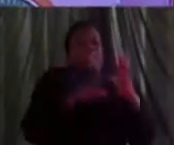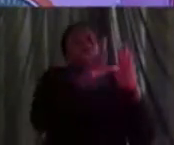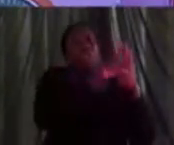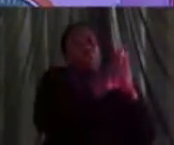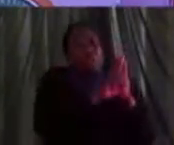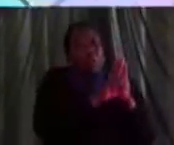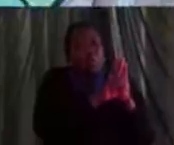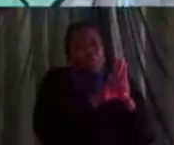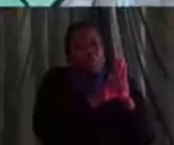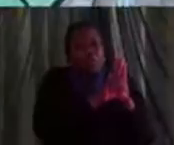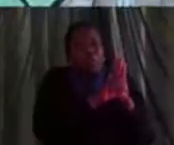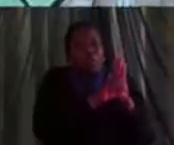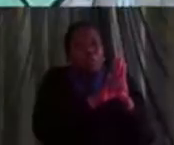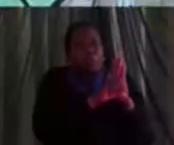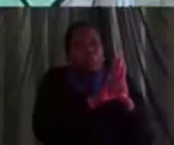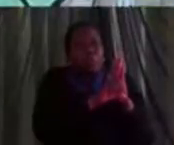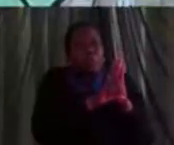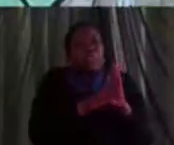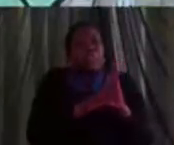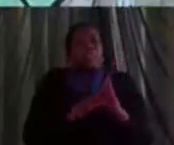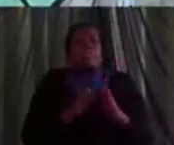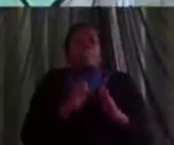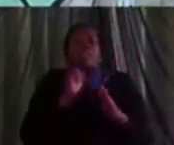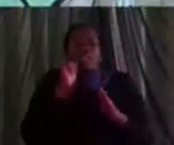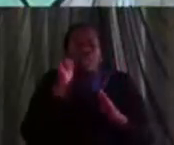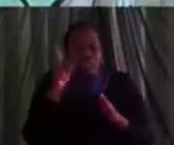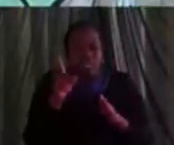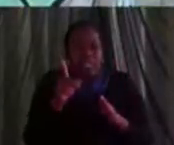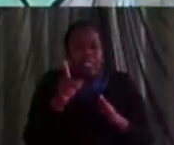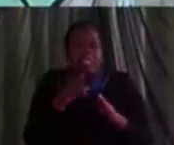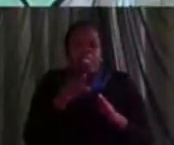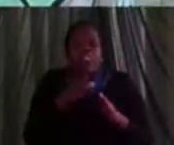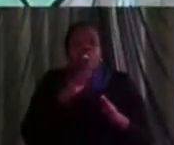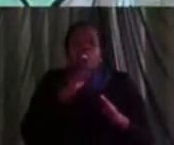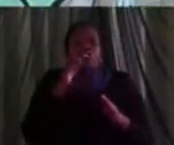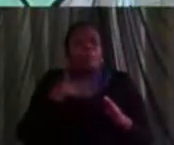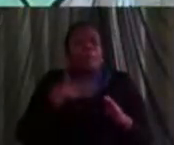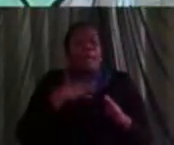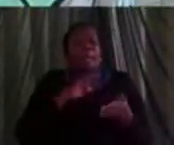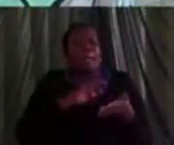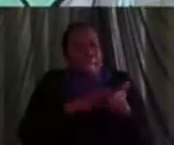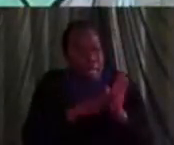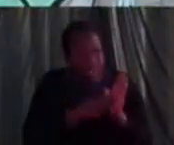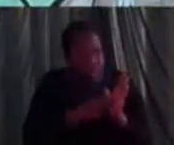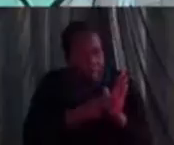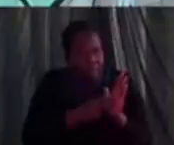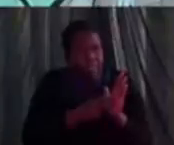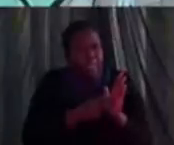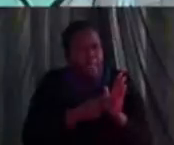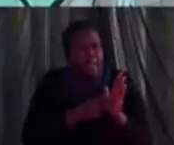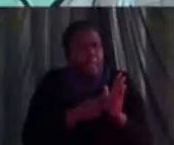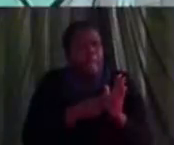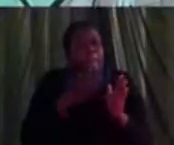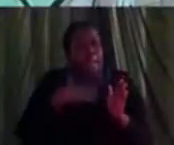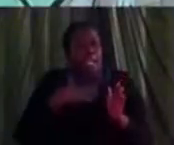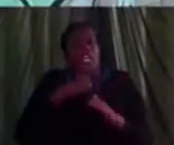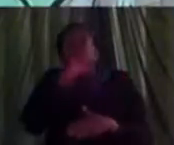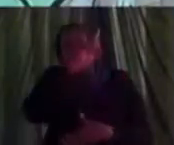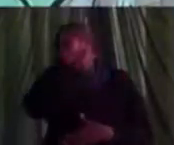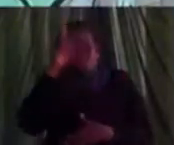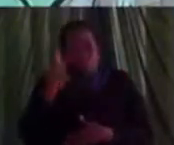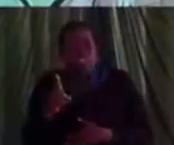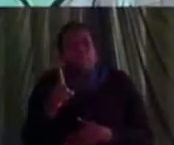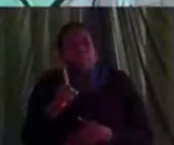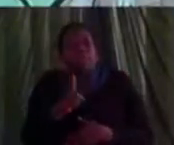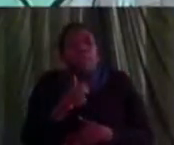not my definition, it's the definition in the Employment Act. Thank you. And the essence of my question is, by virtue